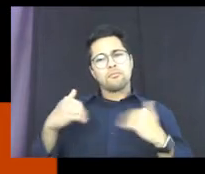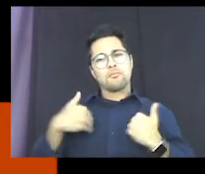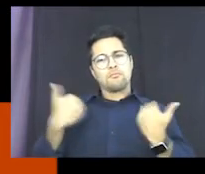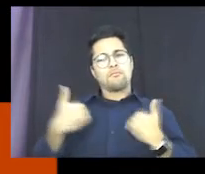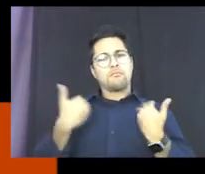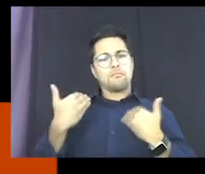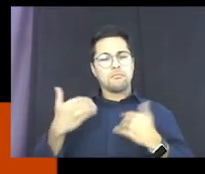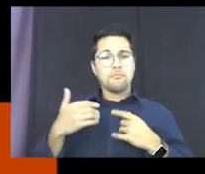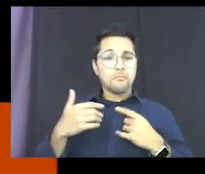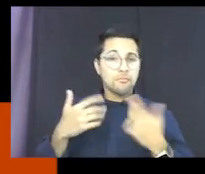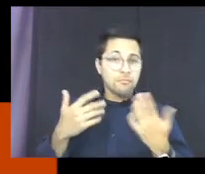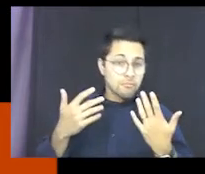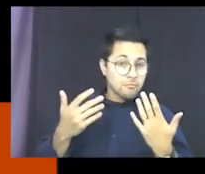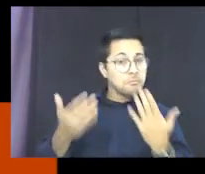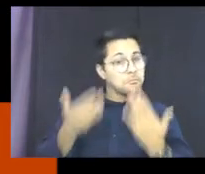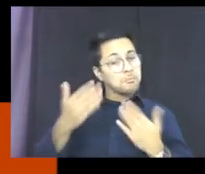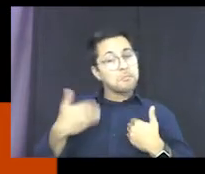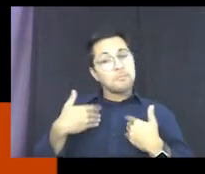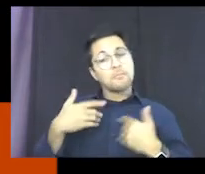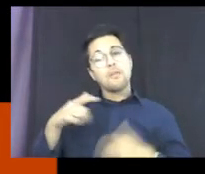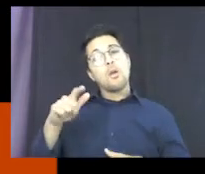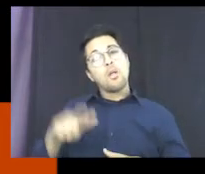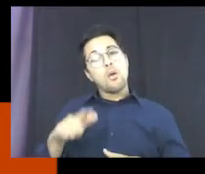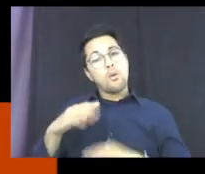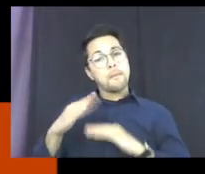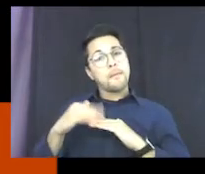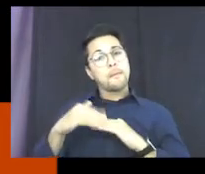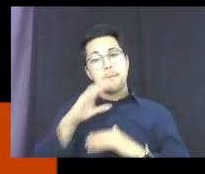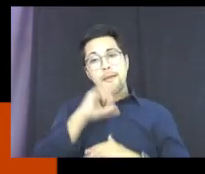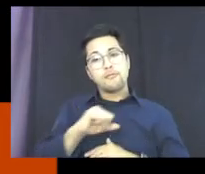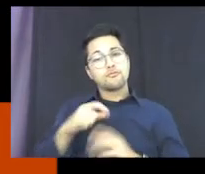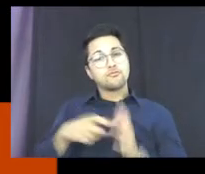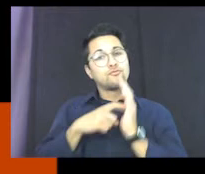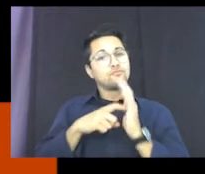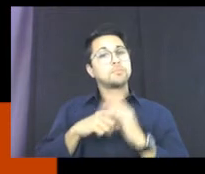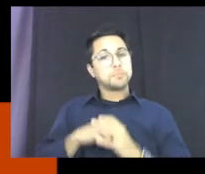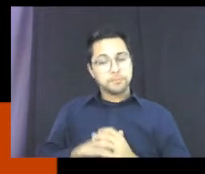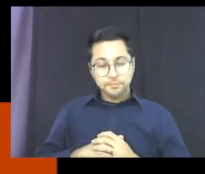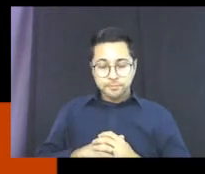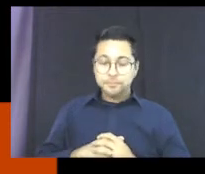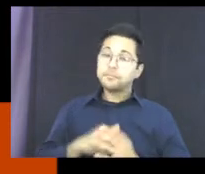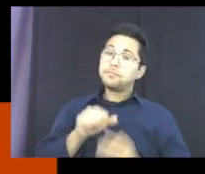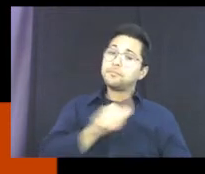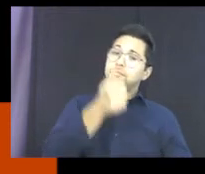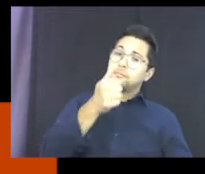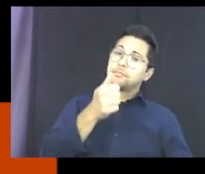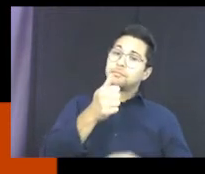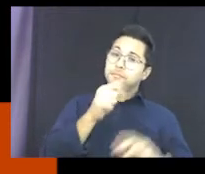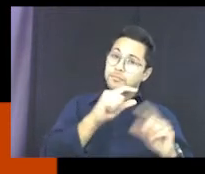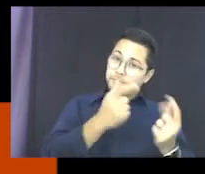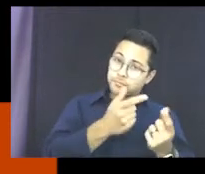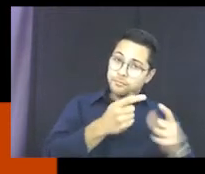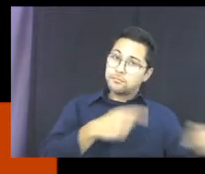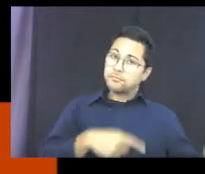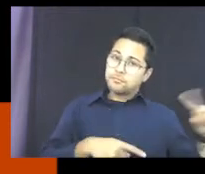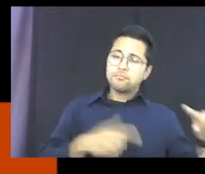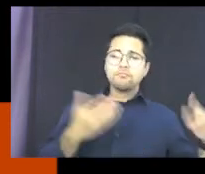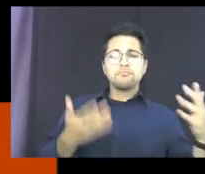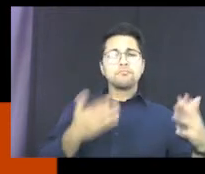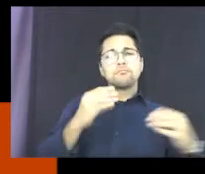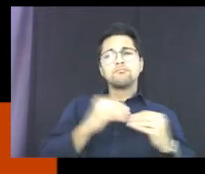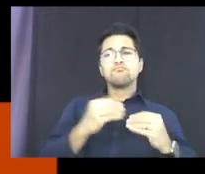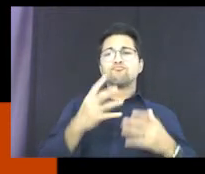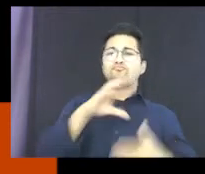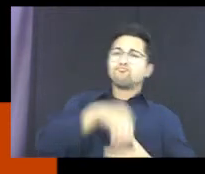well and may have a lower minimum age for entry. Other social and support groups may be more